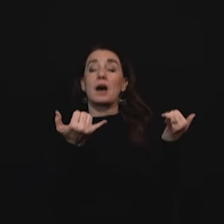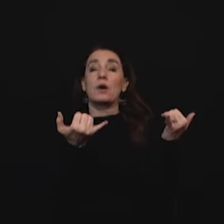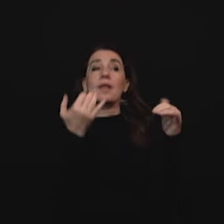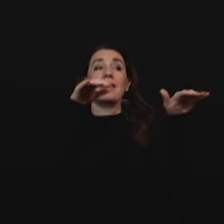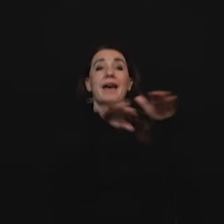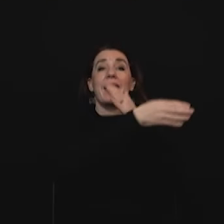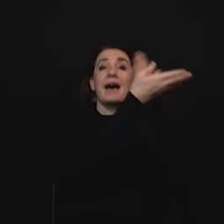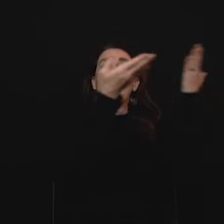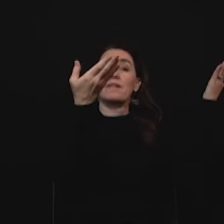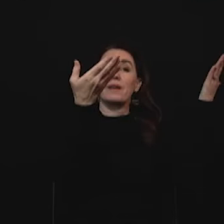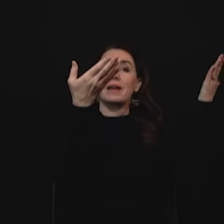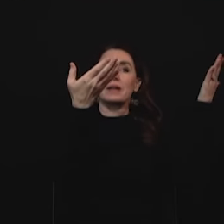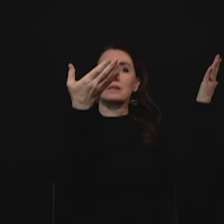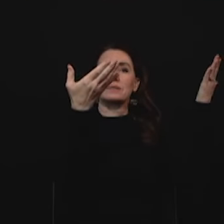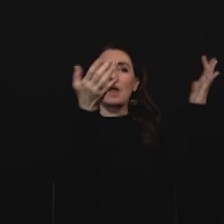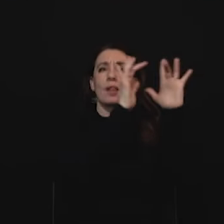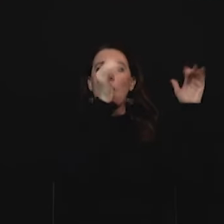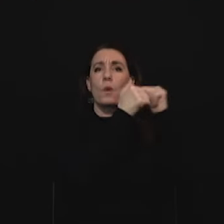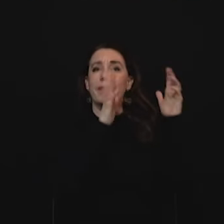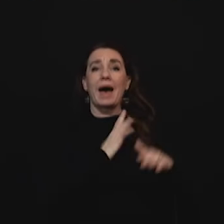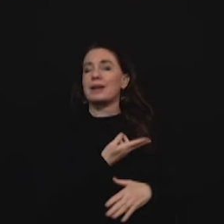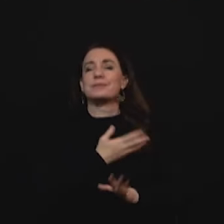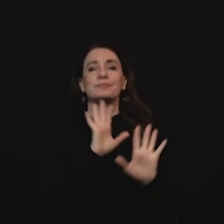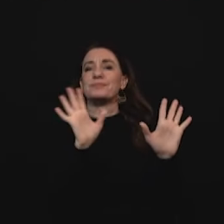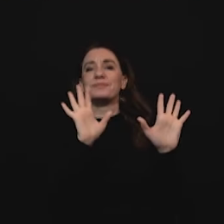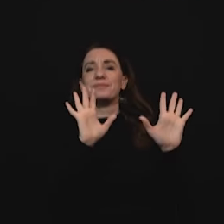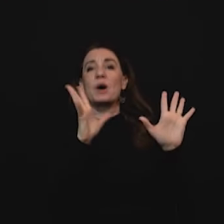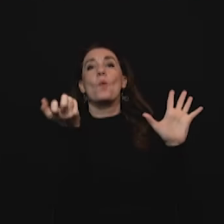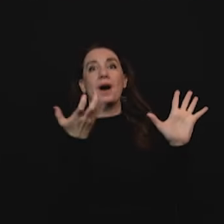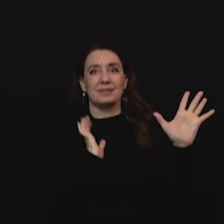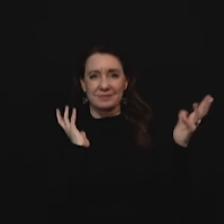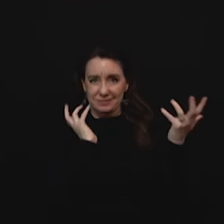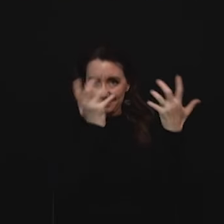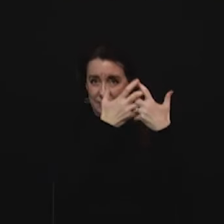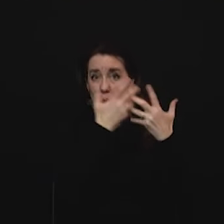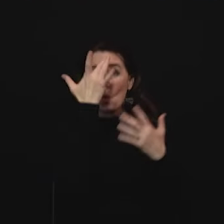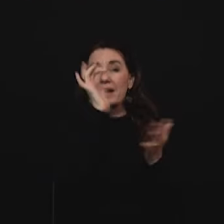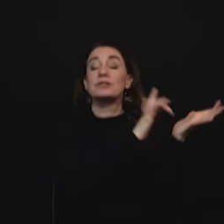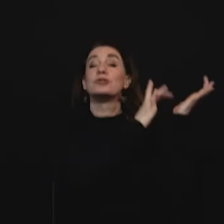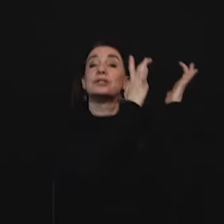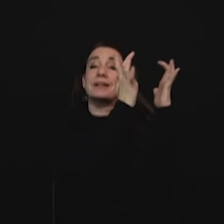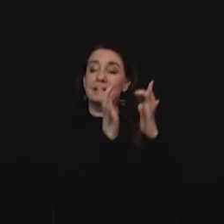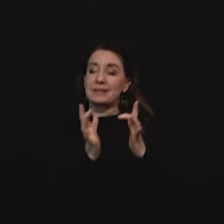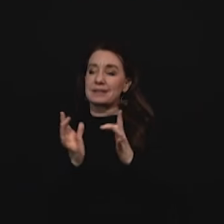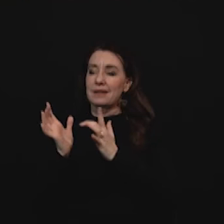So Jesus, you